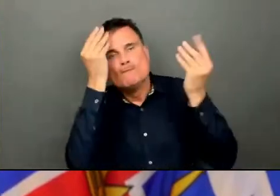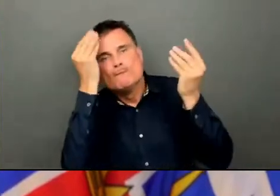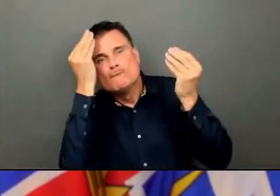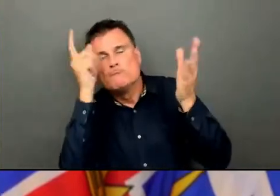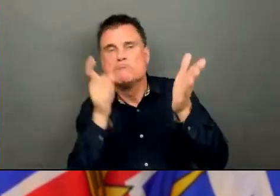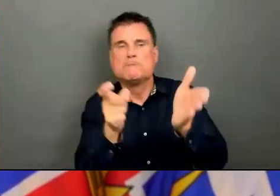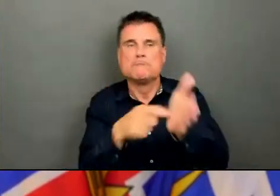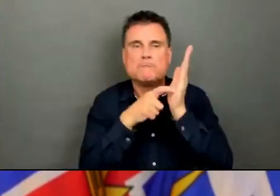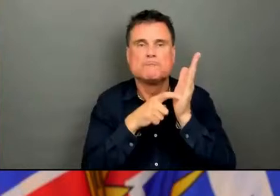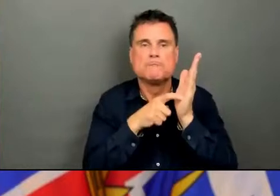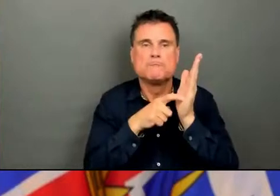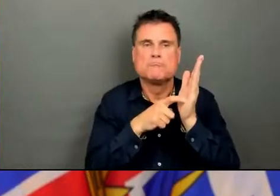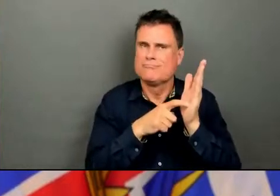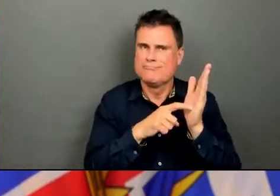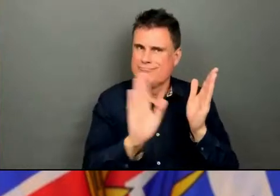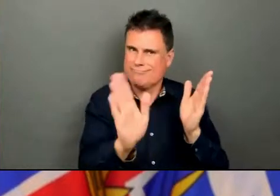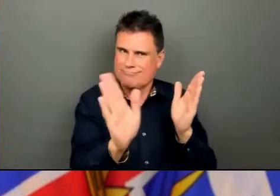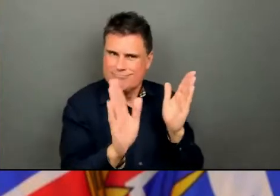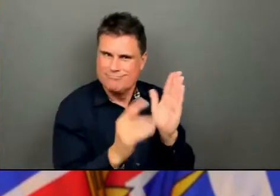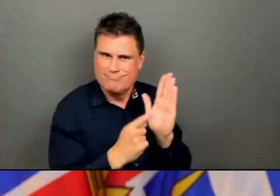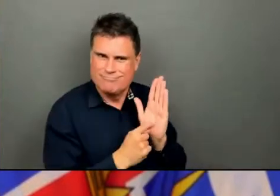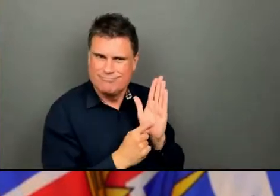other ramifications to that as well.